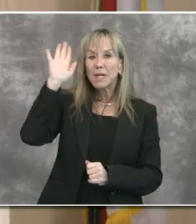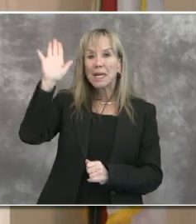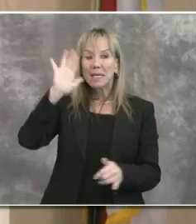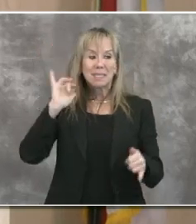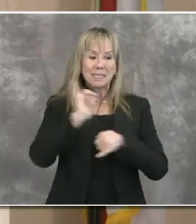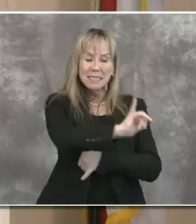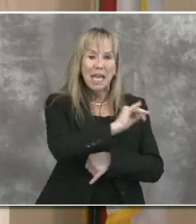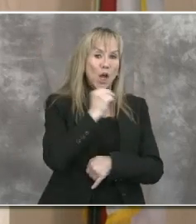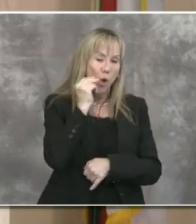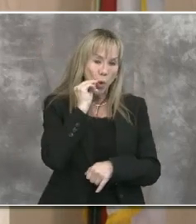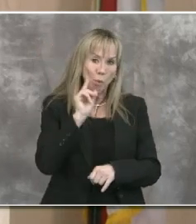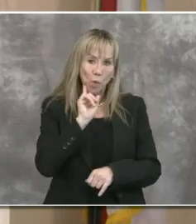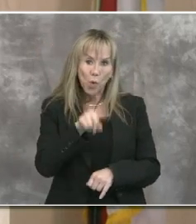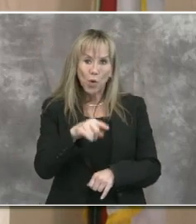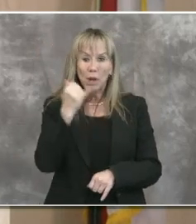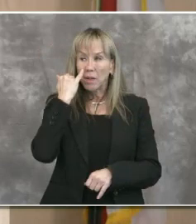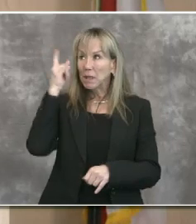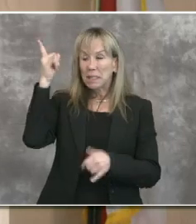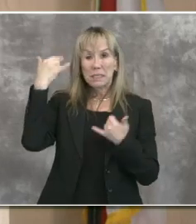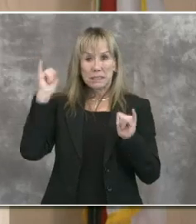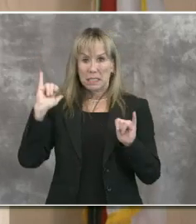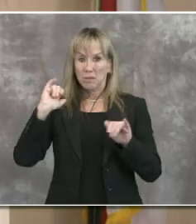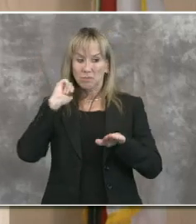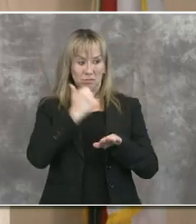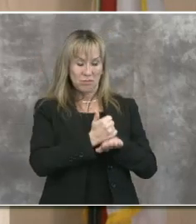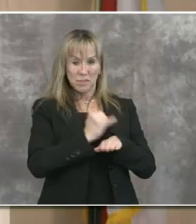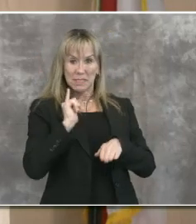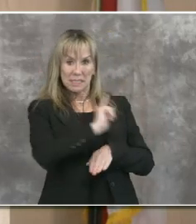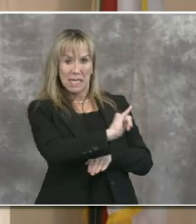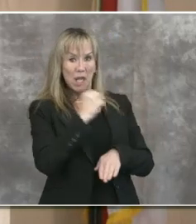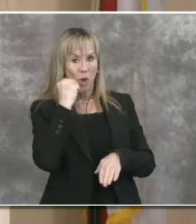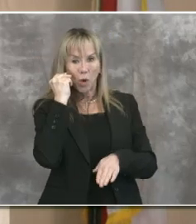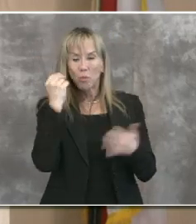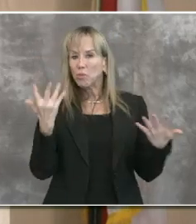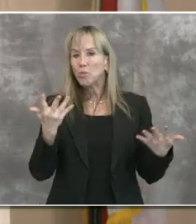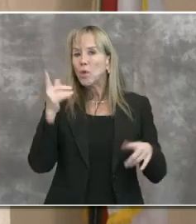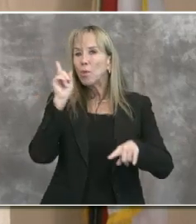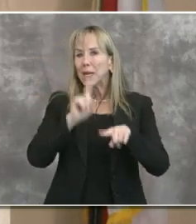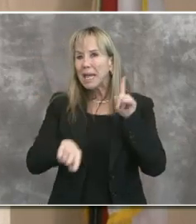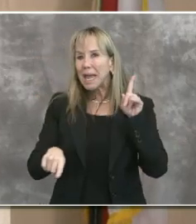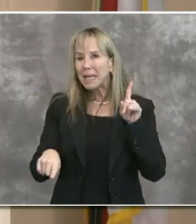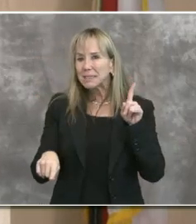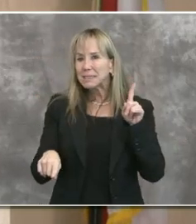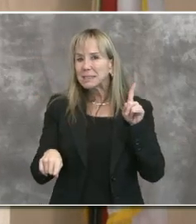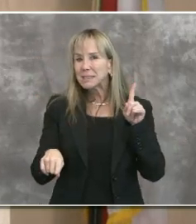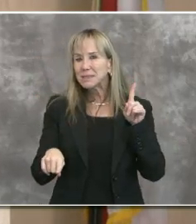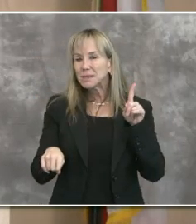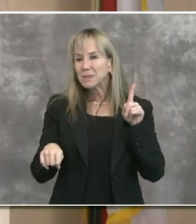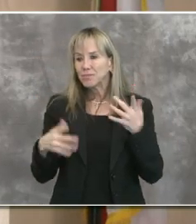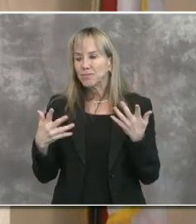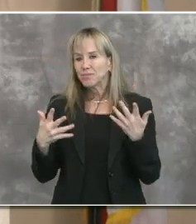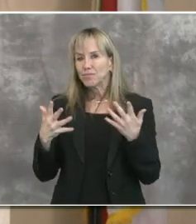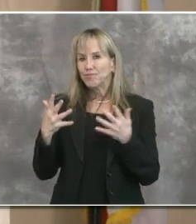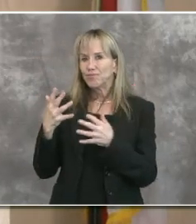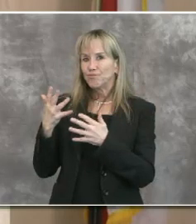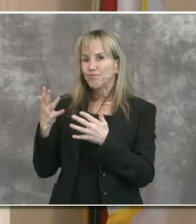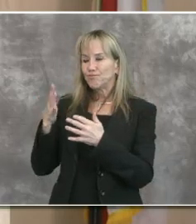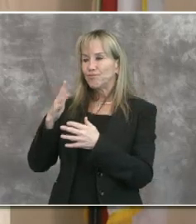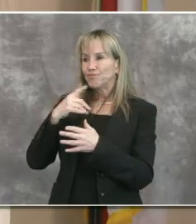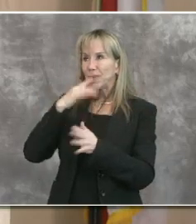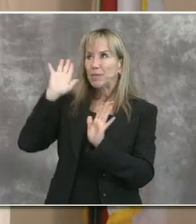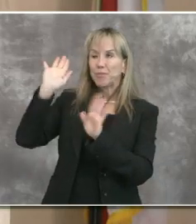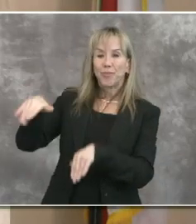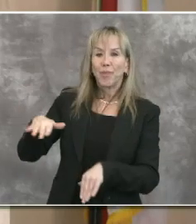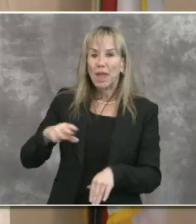stay-at-home order. If that is still in place, we can't do a lot. And then also, we are,